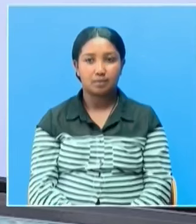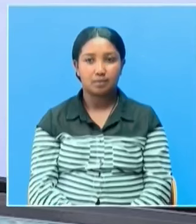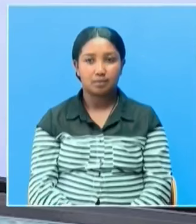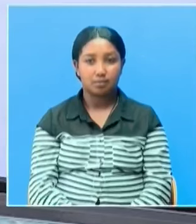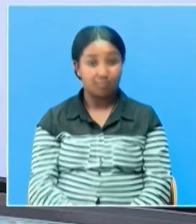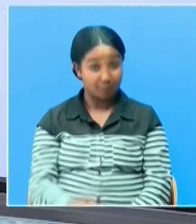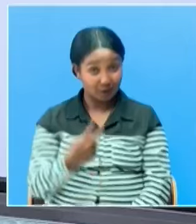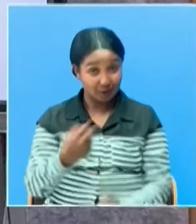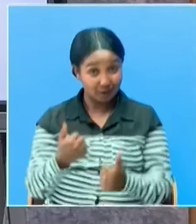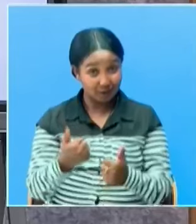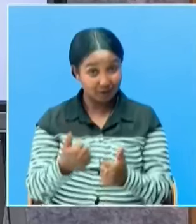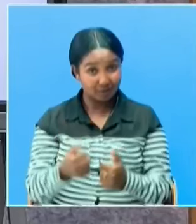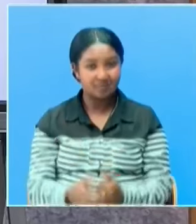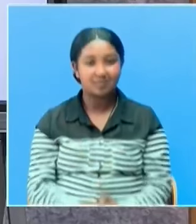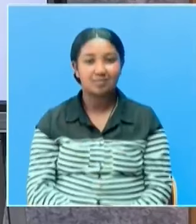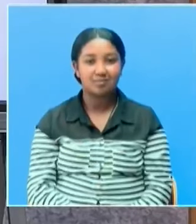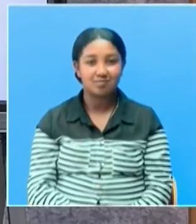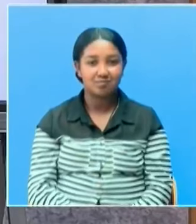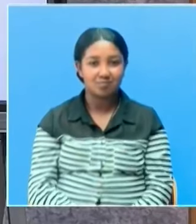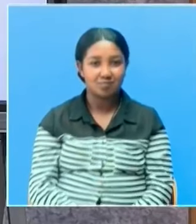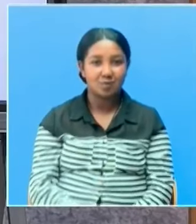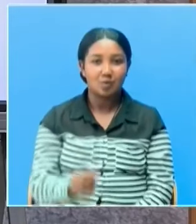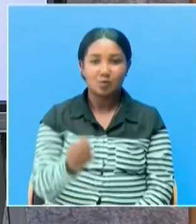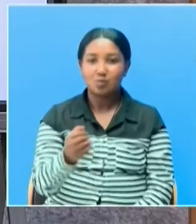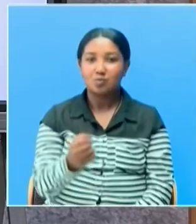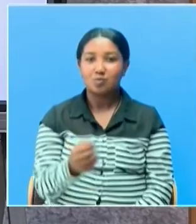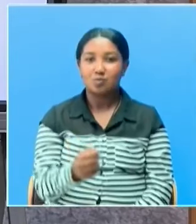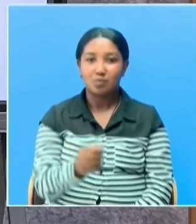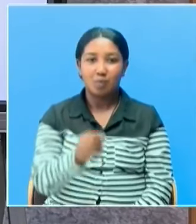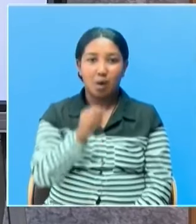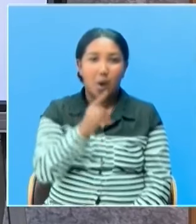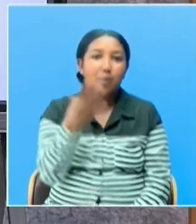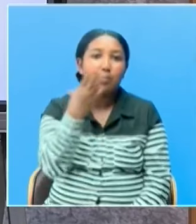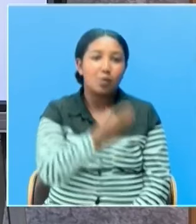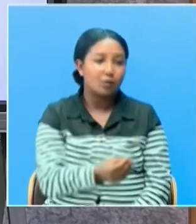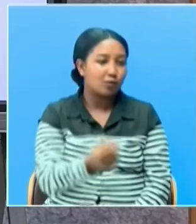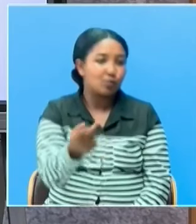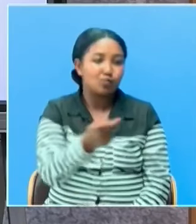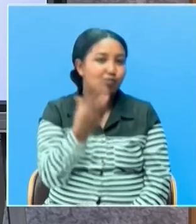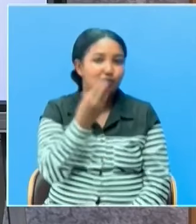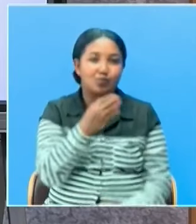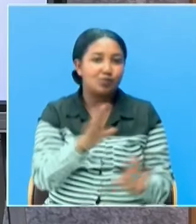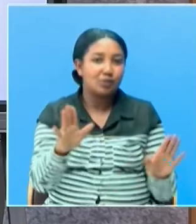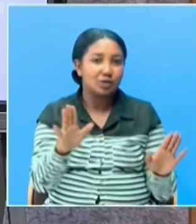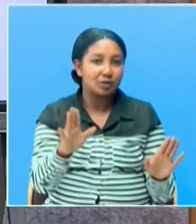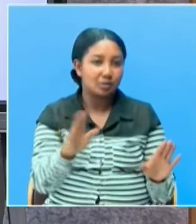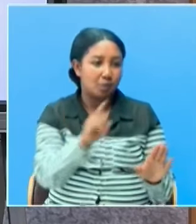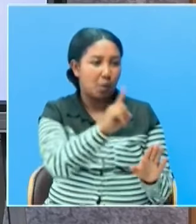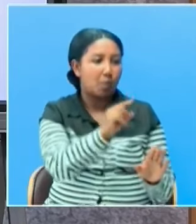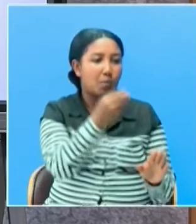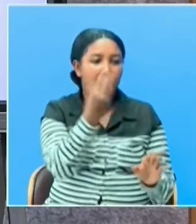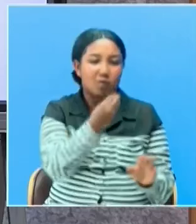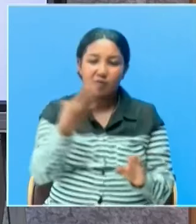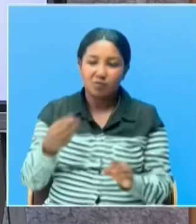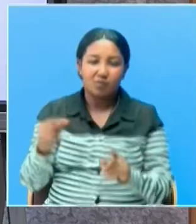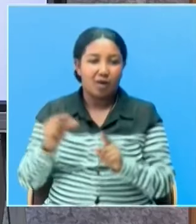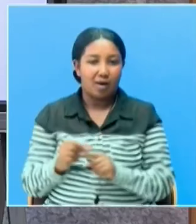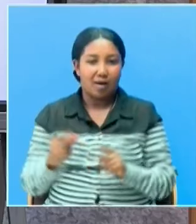Come on. We took only one beautiful because there are two beautiful here and here. They have the same